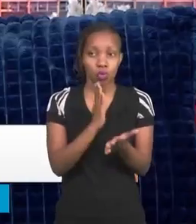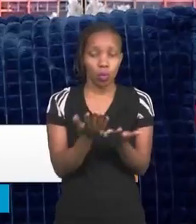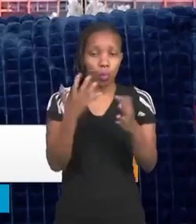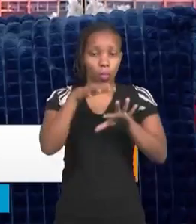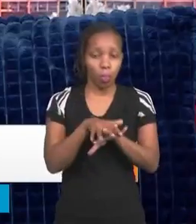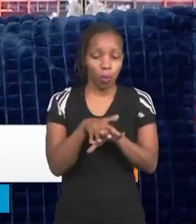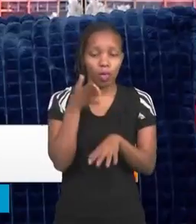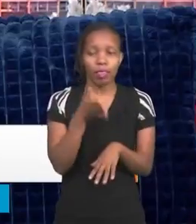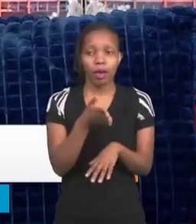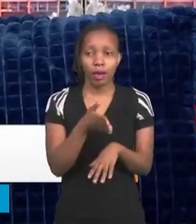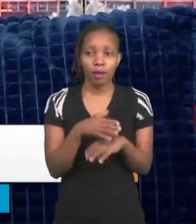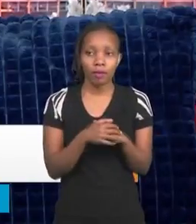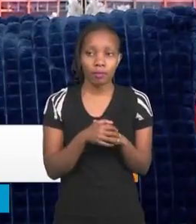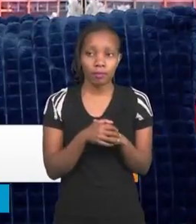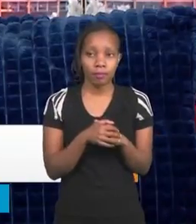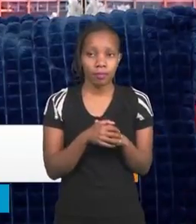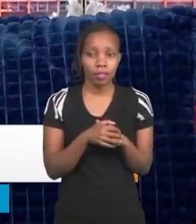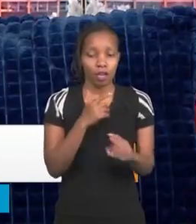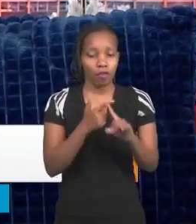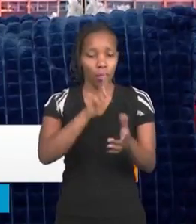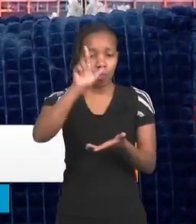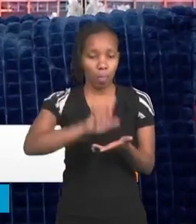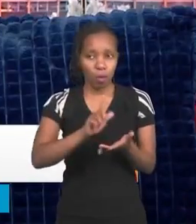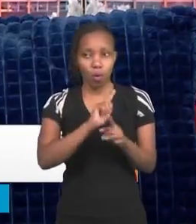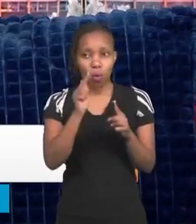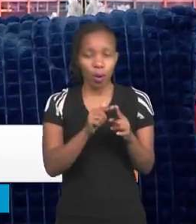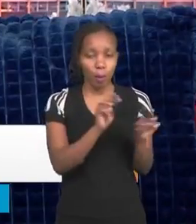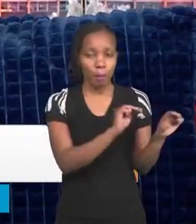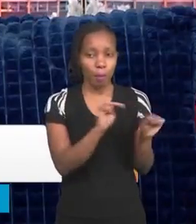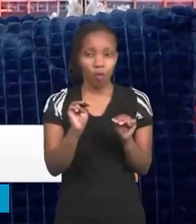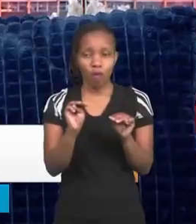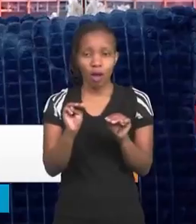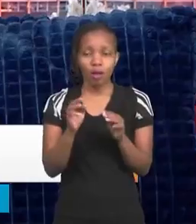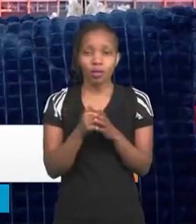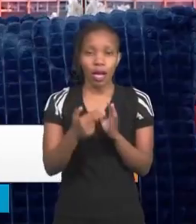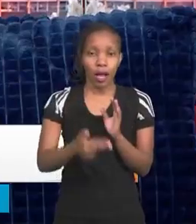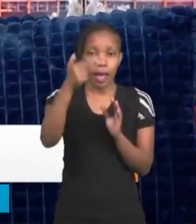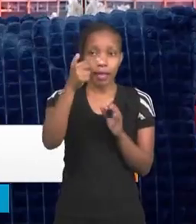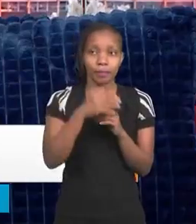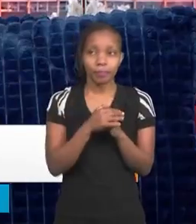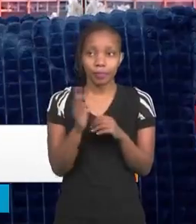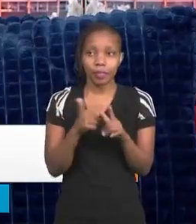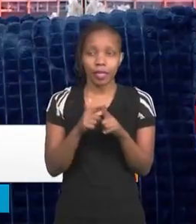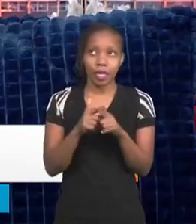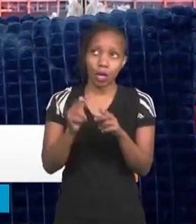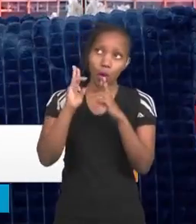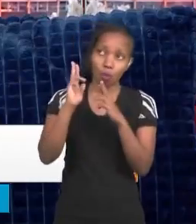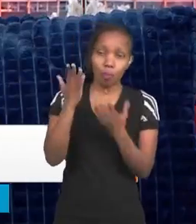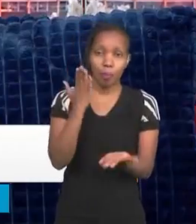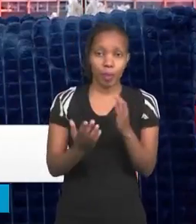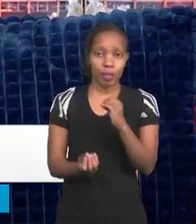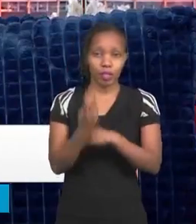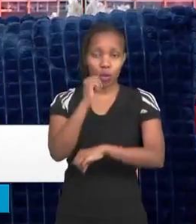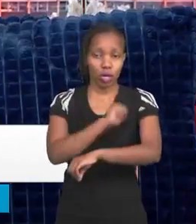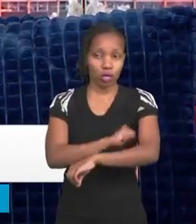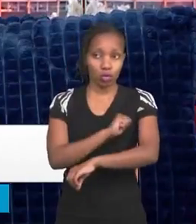incorporated right from the lower level mm-hmm. as you get to the upper level and hopefully even the secondary school